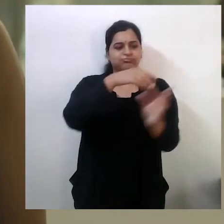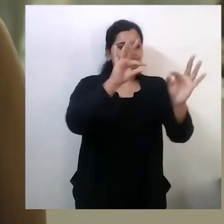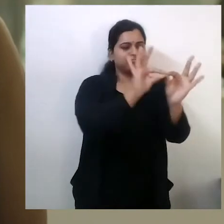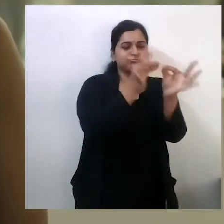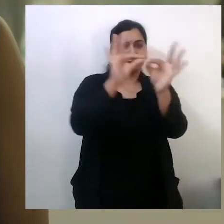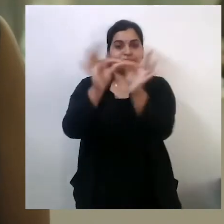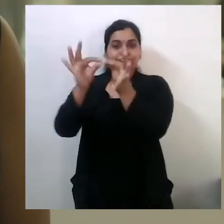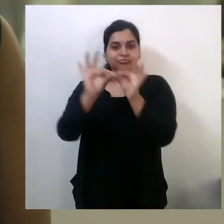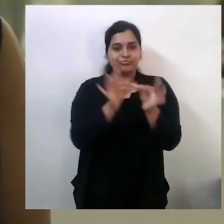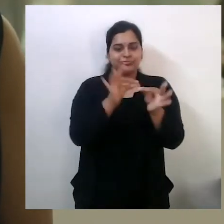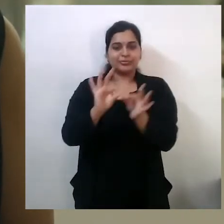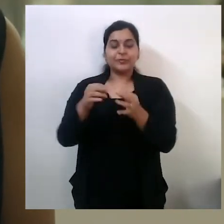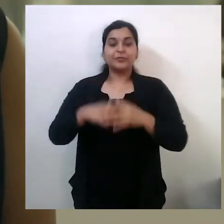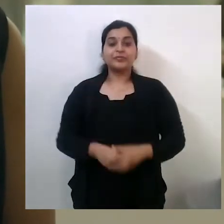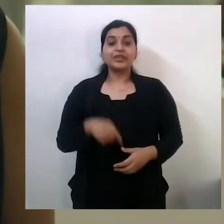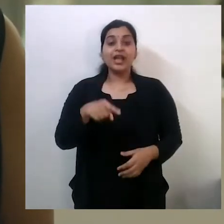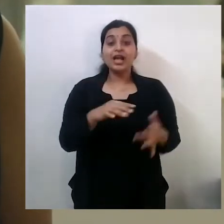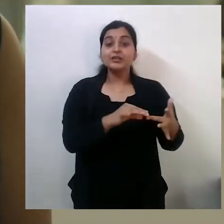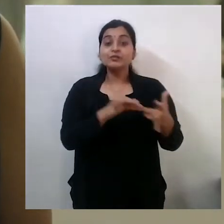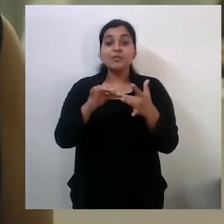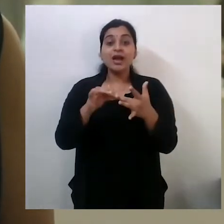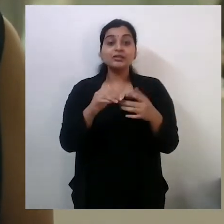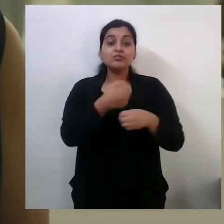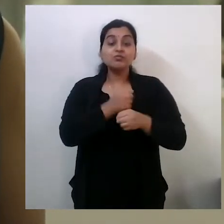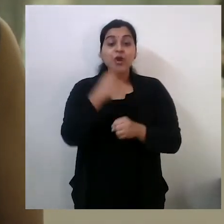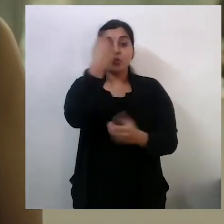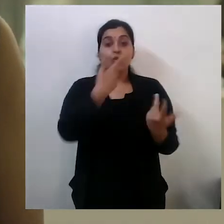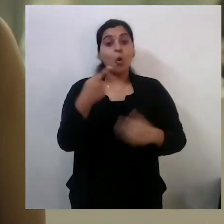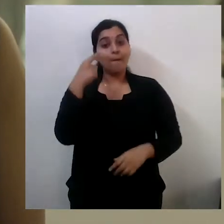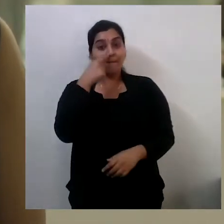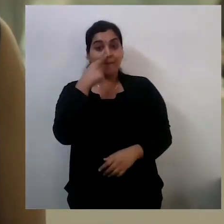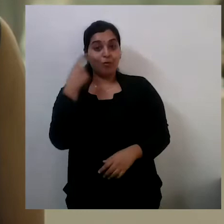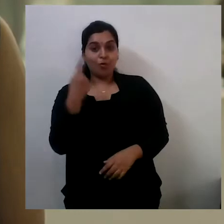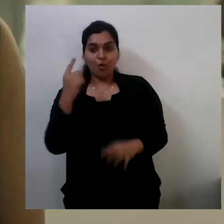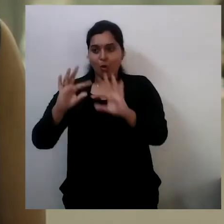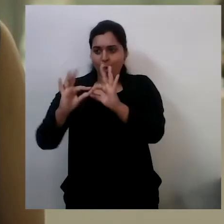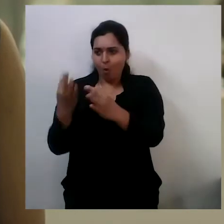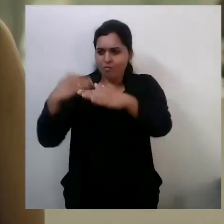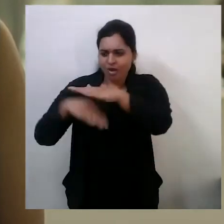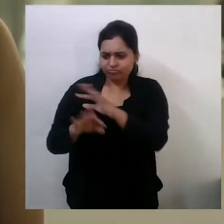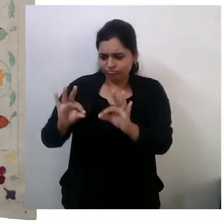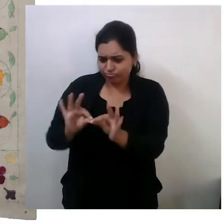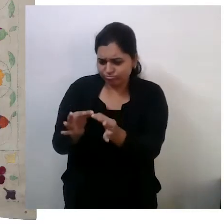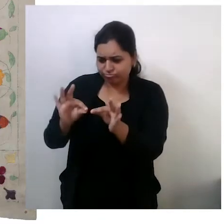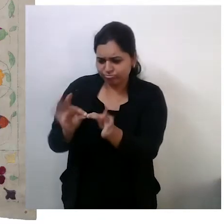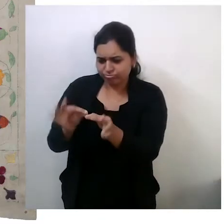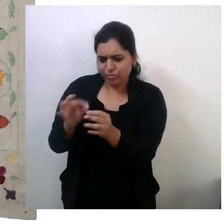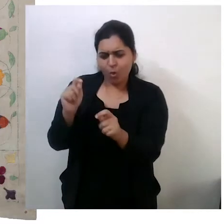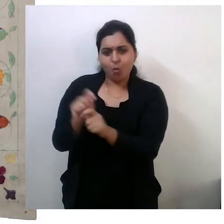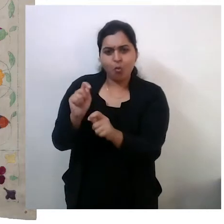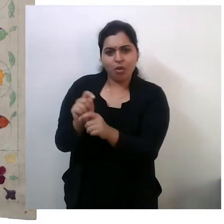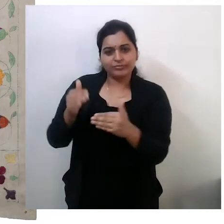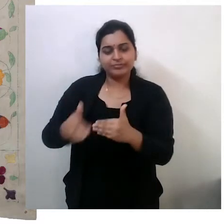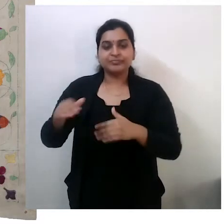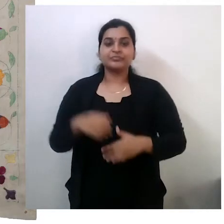women. Craft was considered to have a gender divide in which delicate crafts were practiced by women in the household. However,